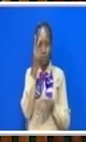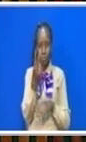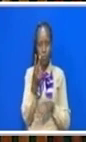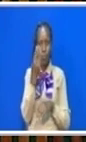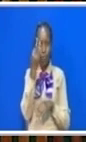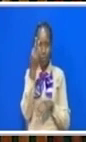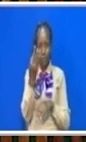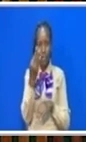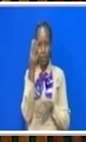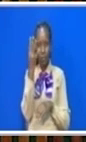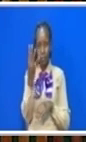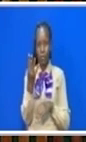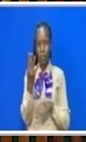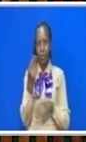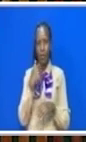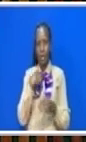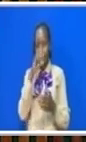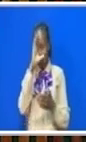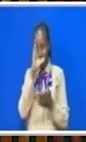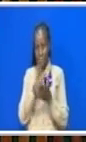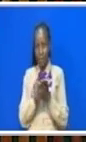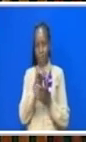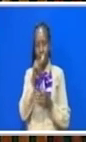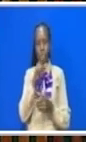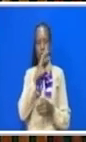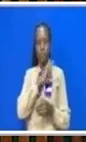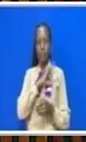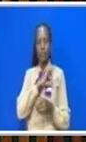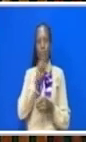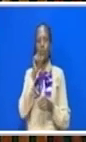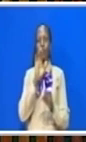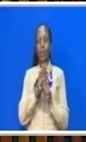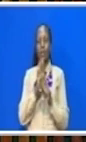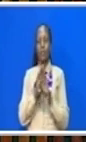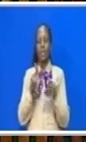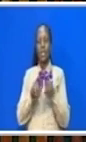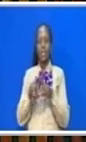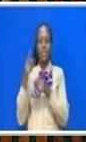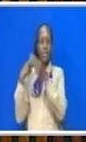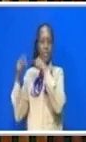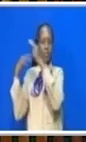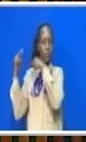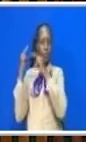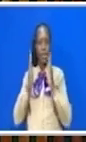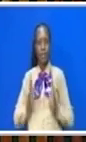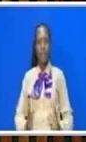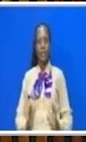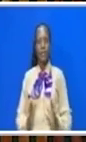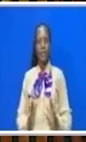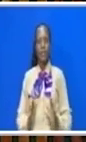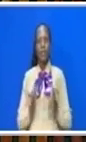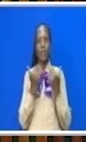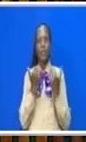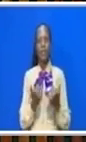up to Form 4. So I believe it will be very beneficial to you as historians. Let's now start with